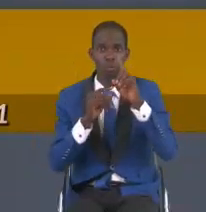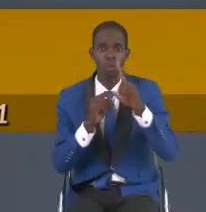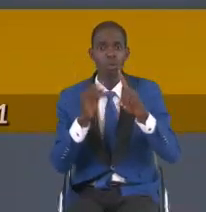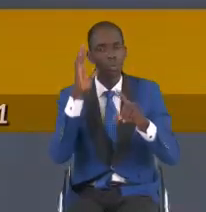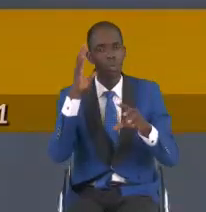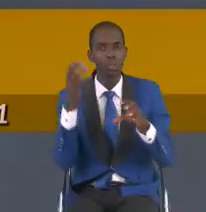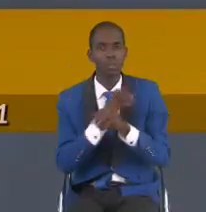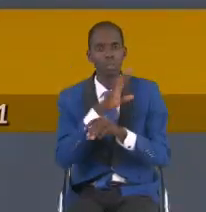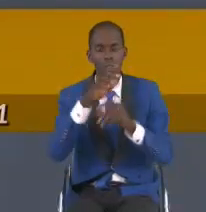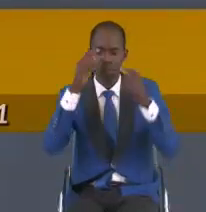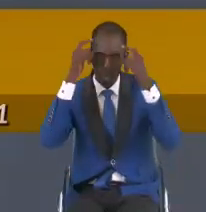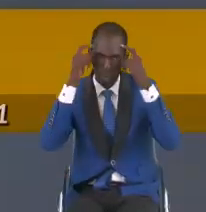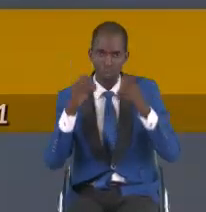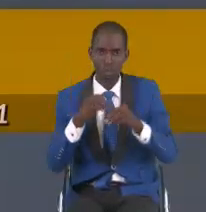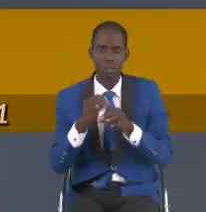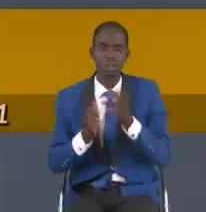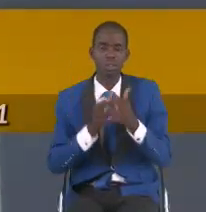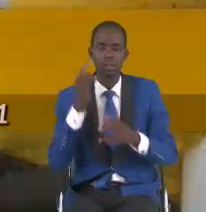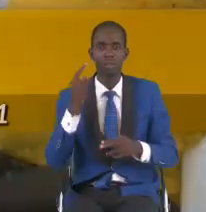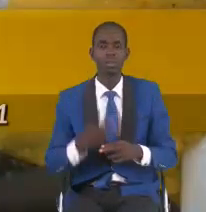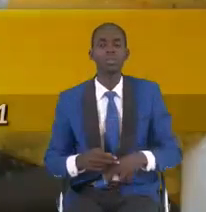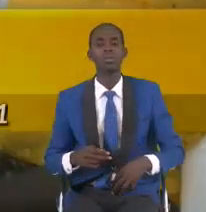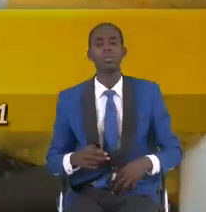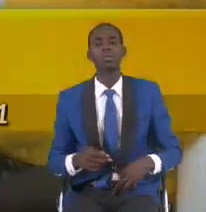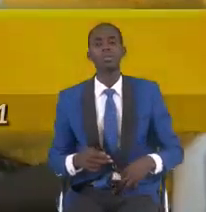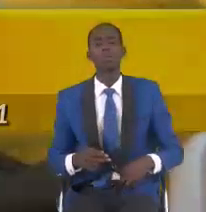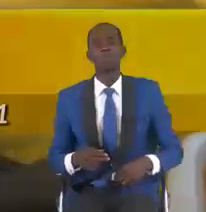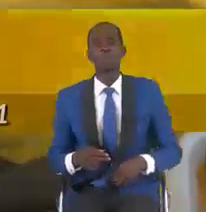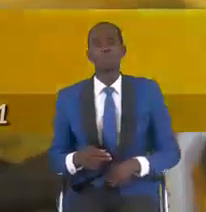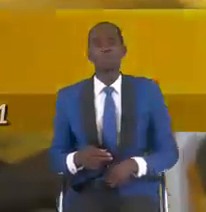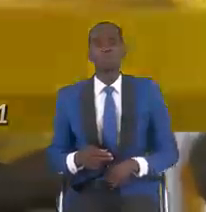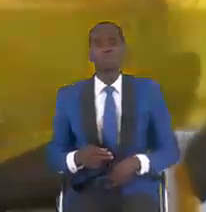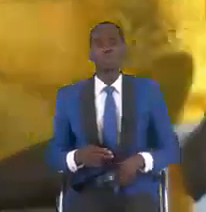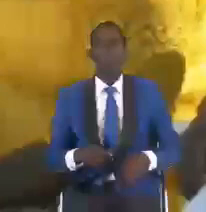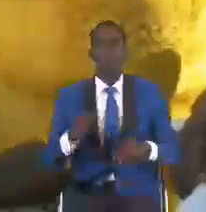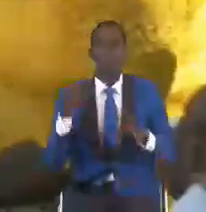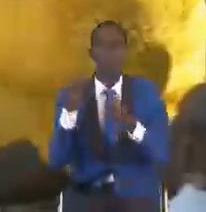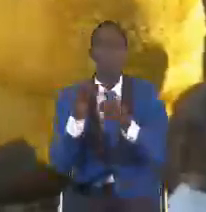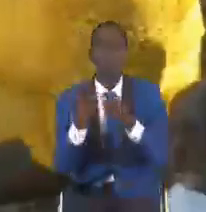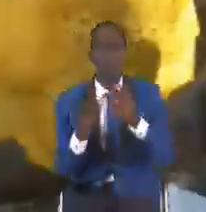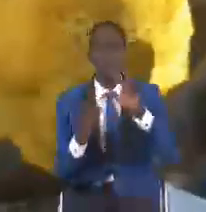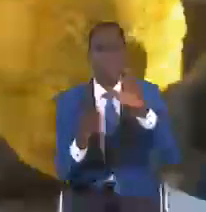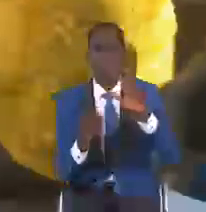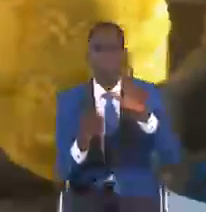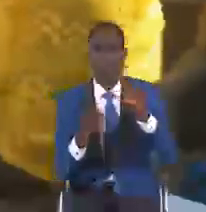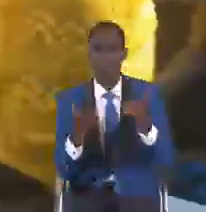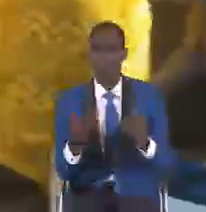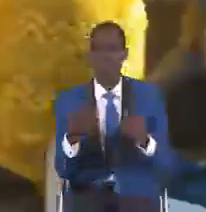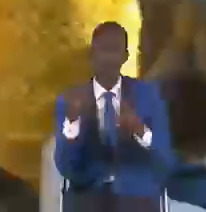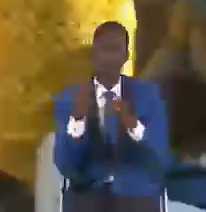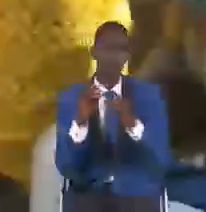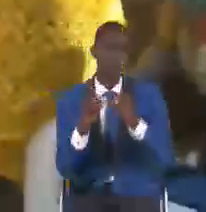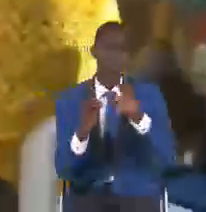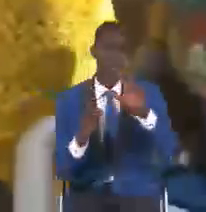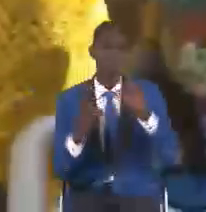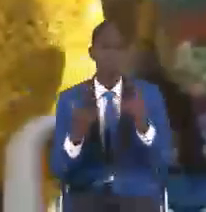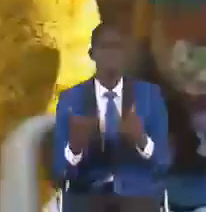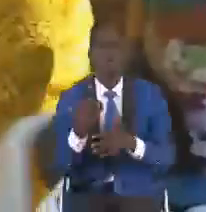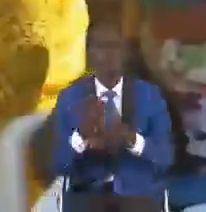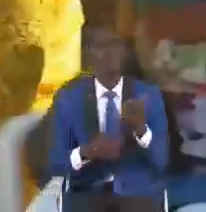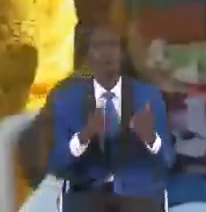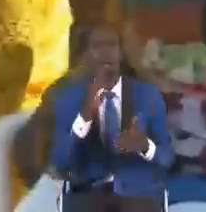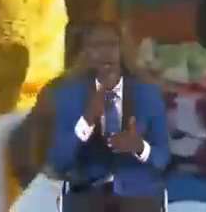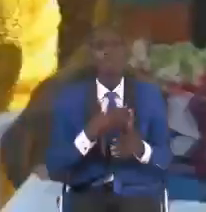your crown in Jesus' name. Point number three now. Point number three, what are the channels that